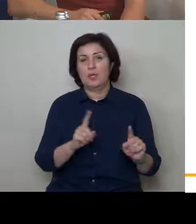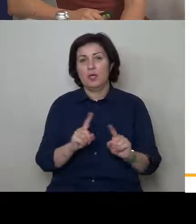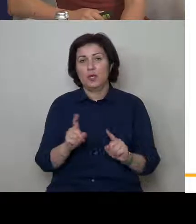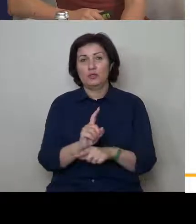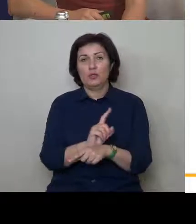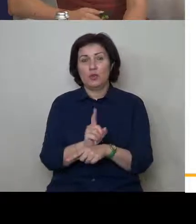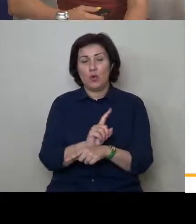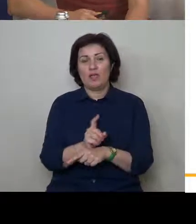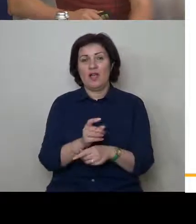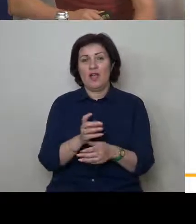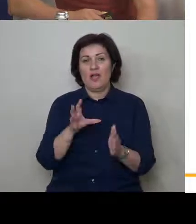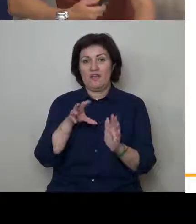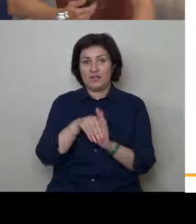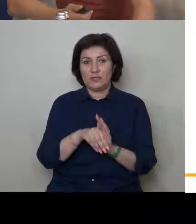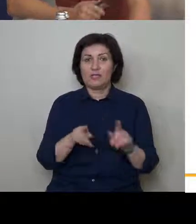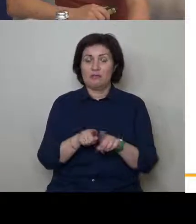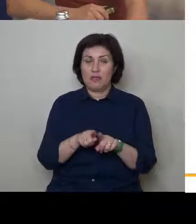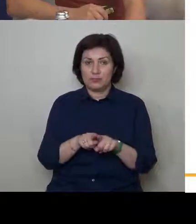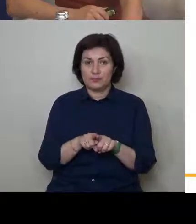incorrect information to the